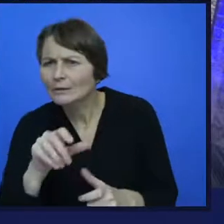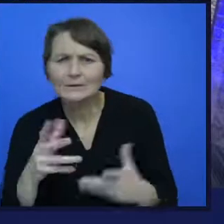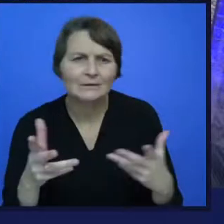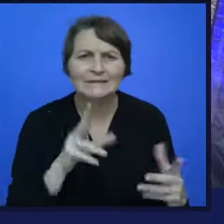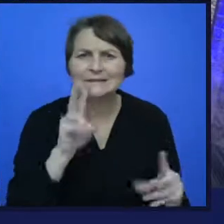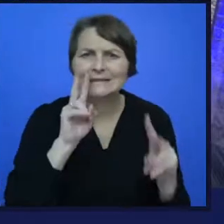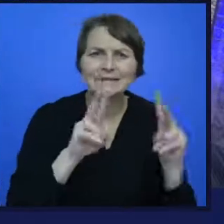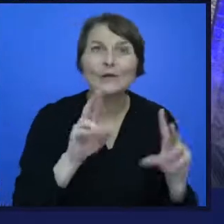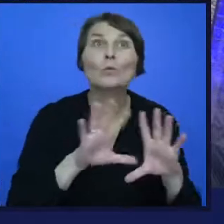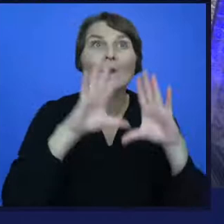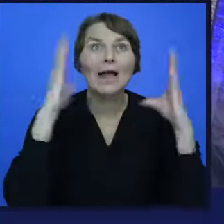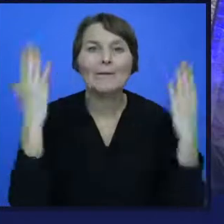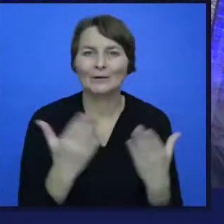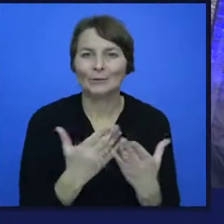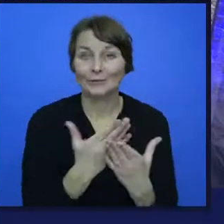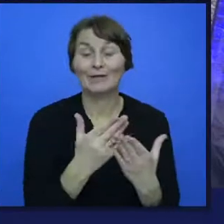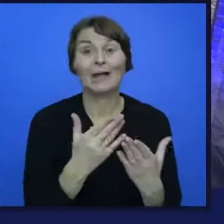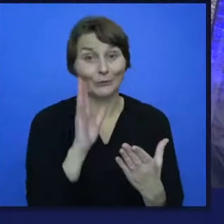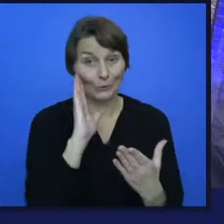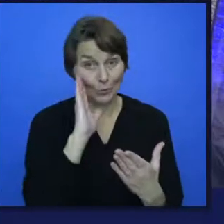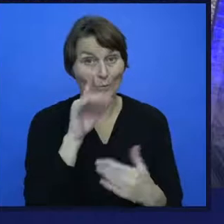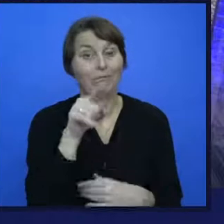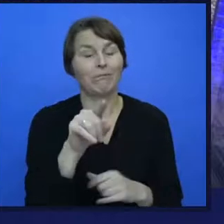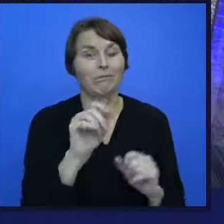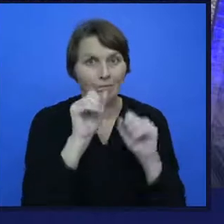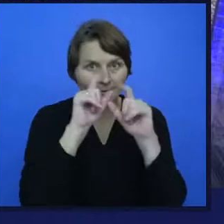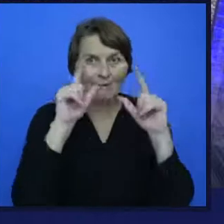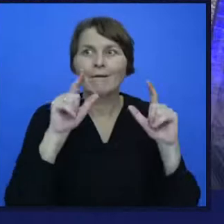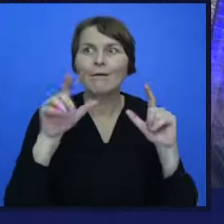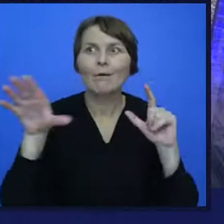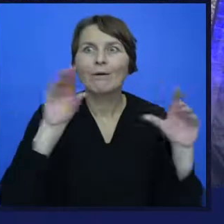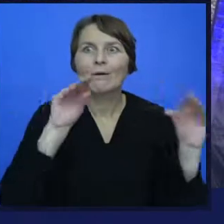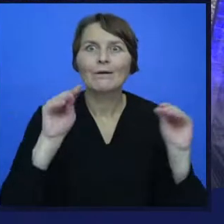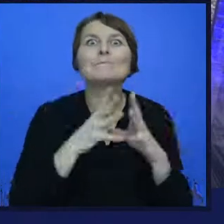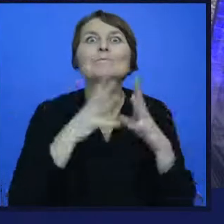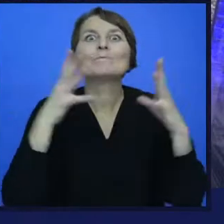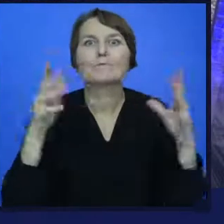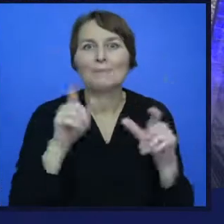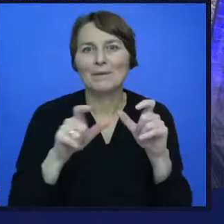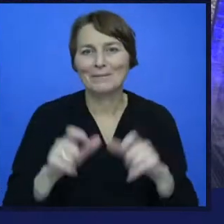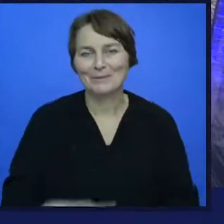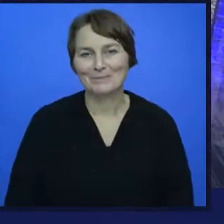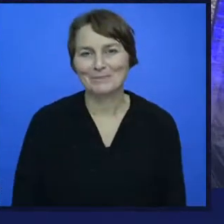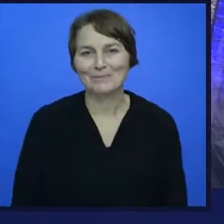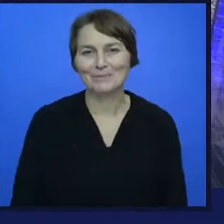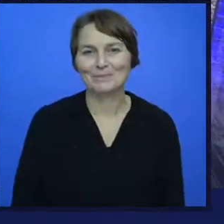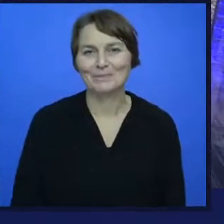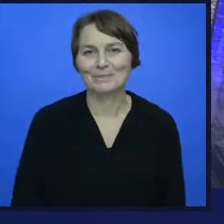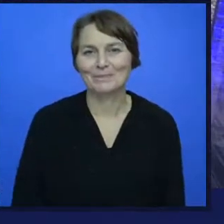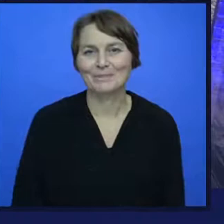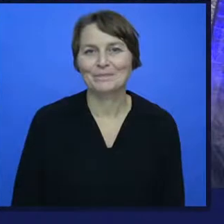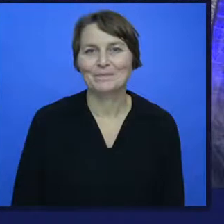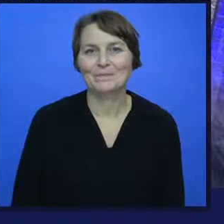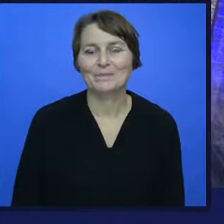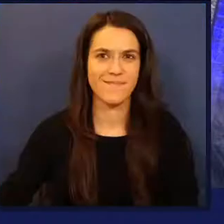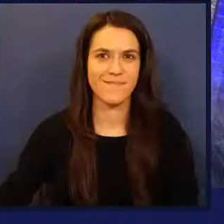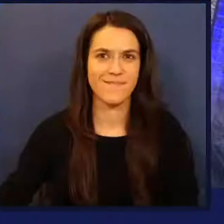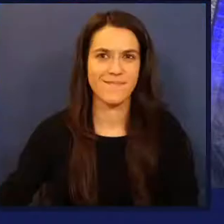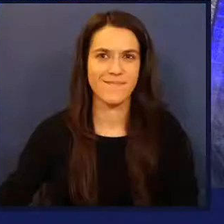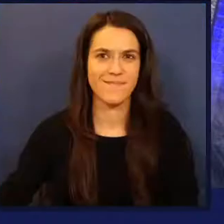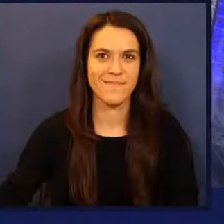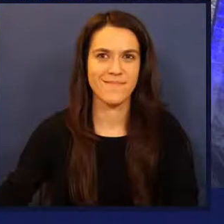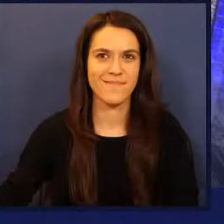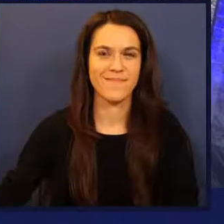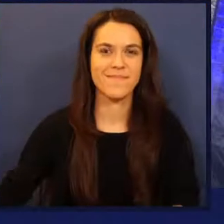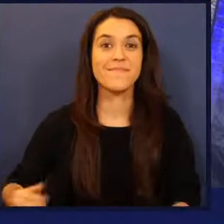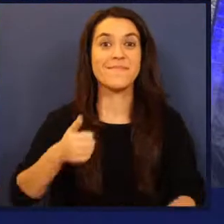on around the world, and you'll be amazed how much you'll learn, from other people. Yeah. Yeah, that's the exact reason